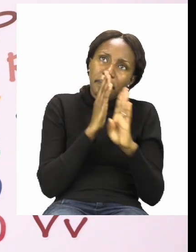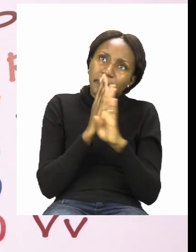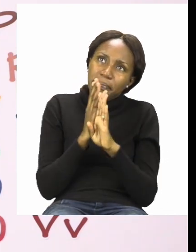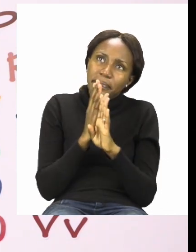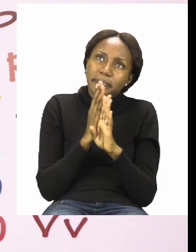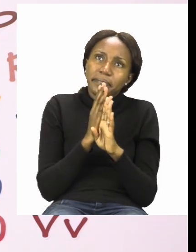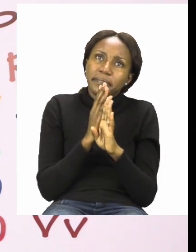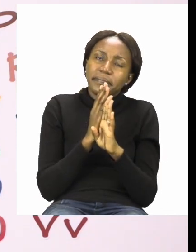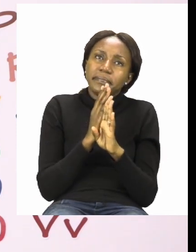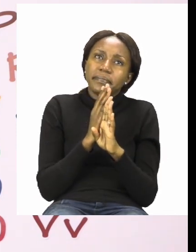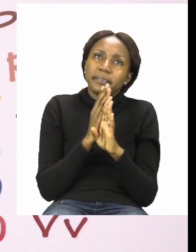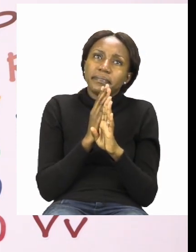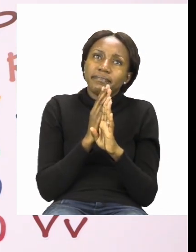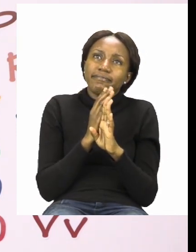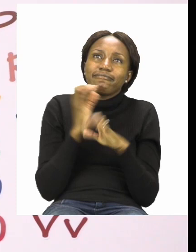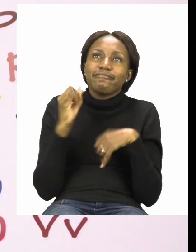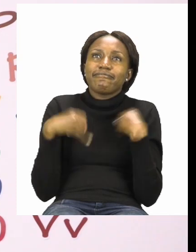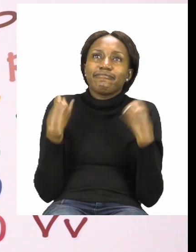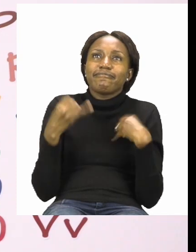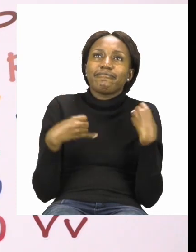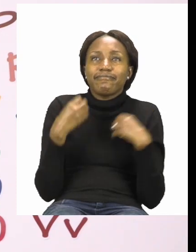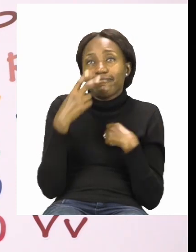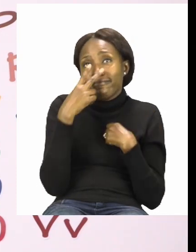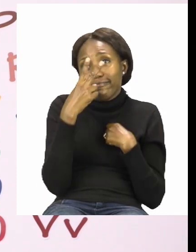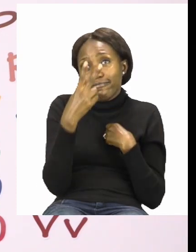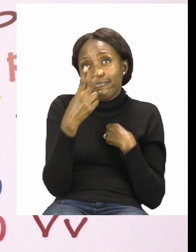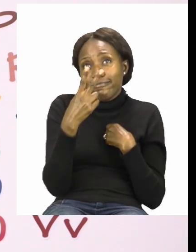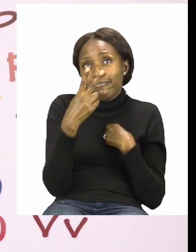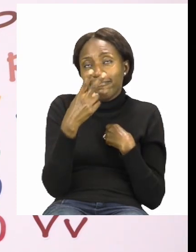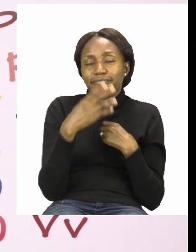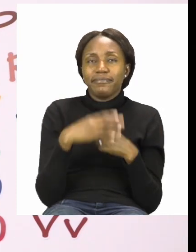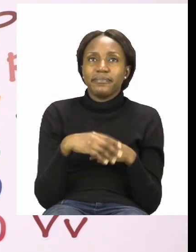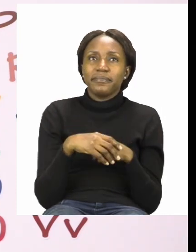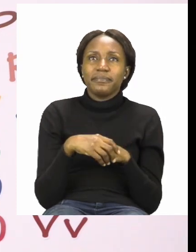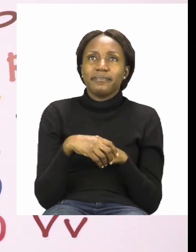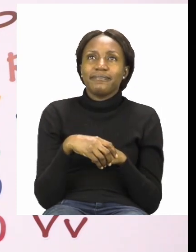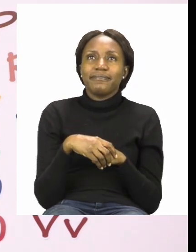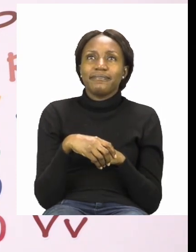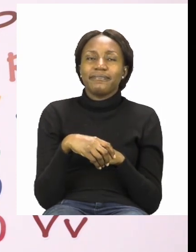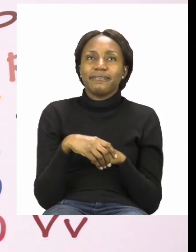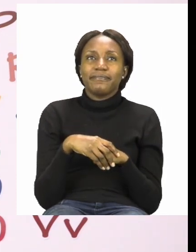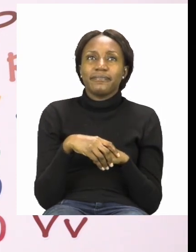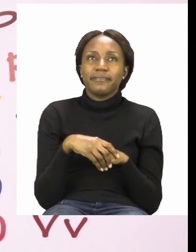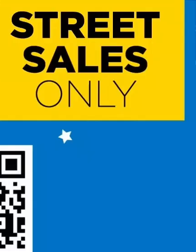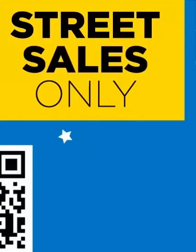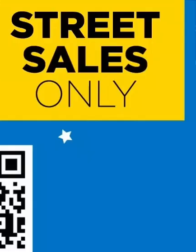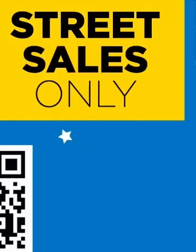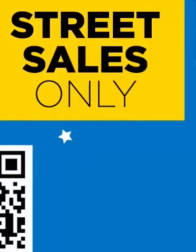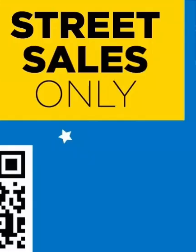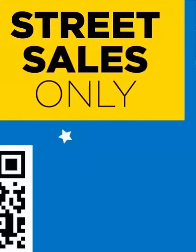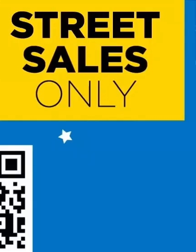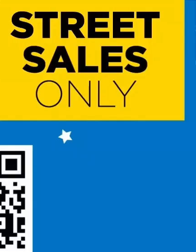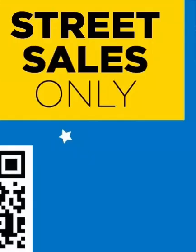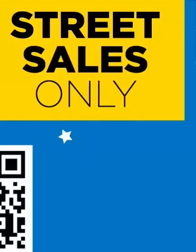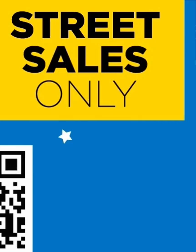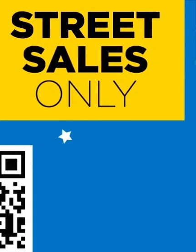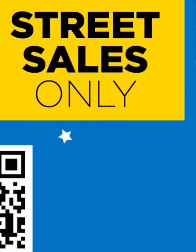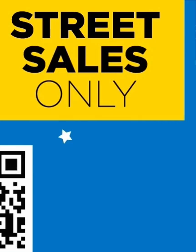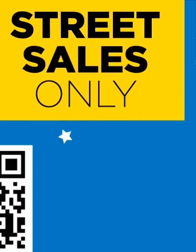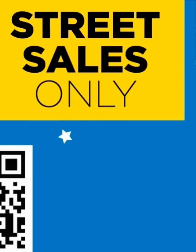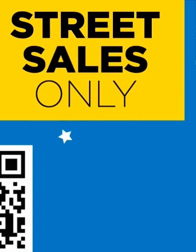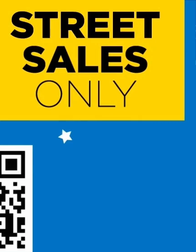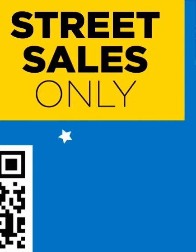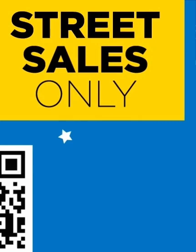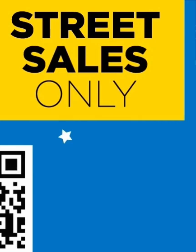direction. Have fun, boys and girls, and I'll see you soon after the advert break. Follow us on MyZone